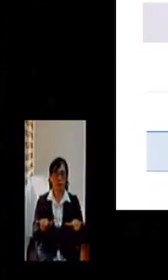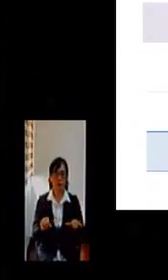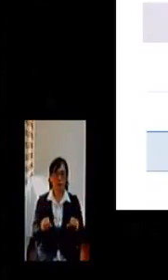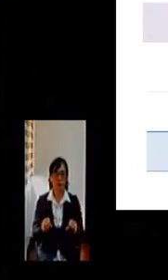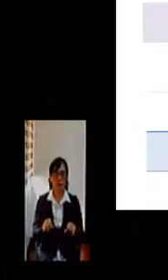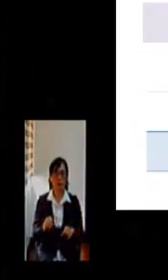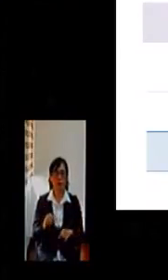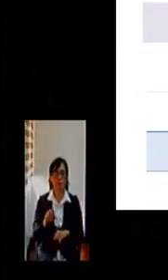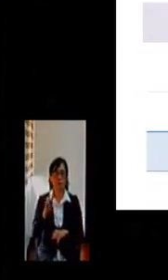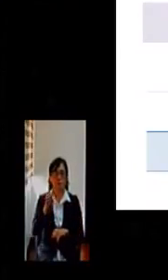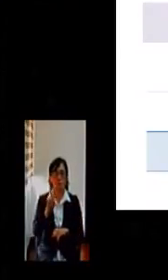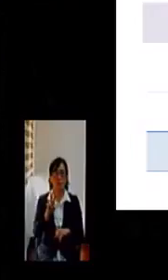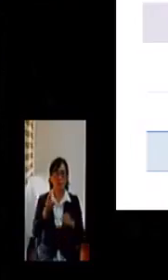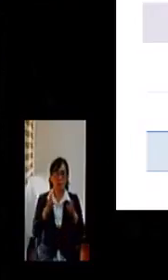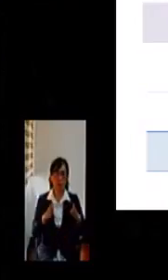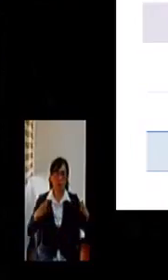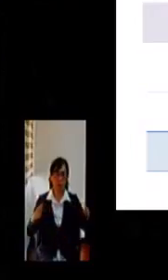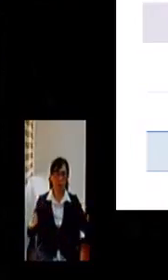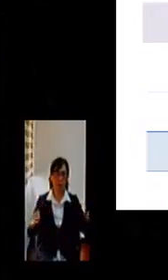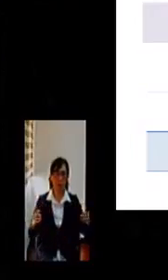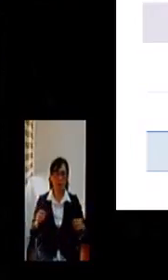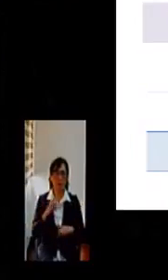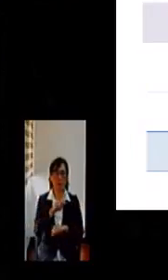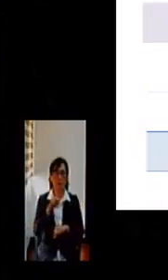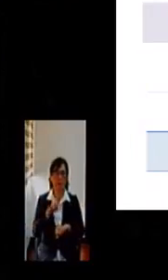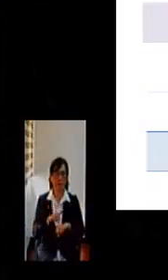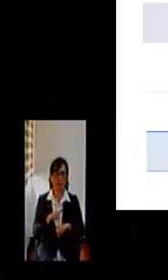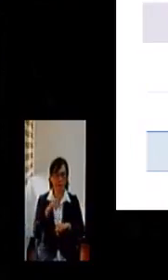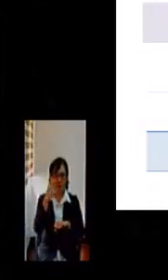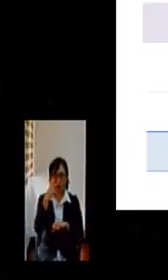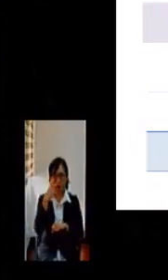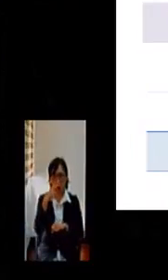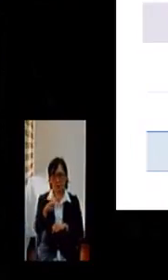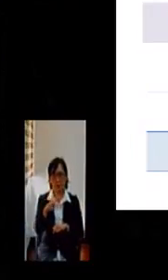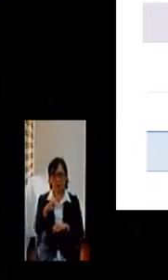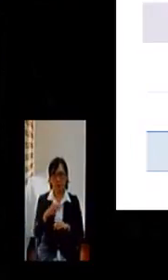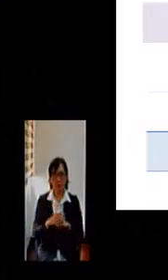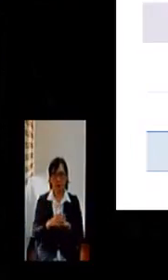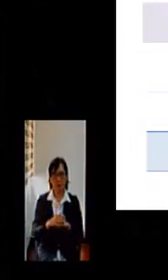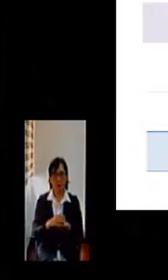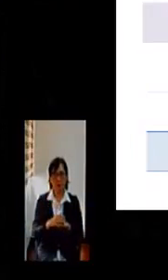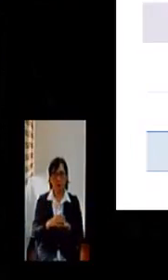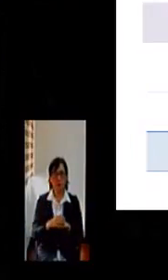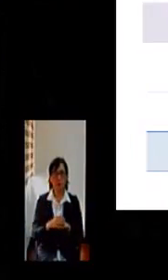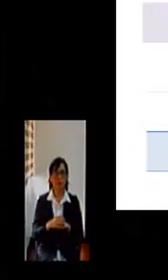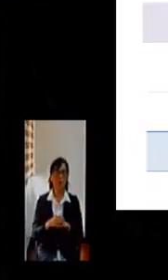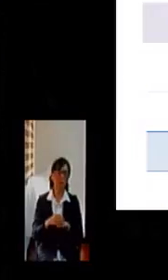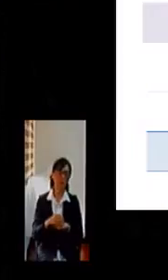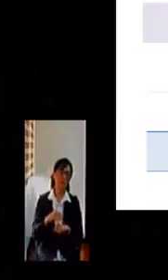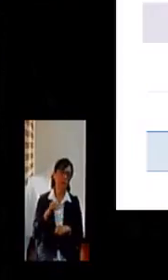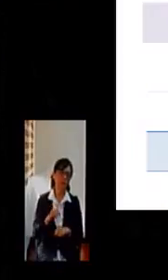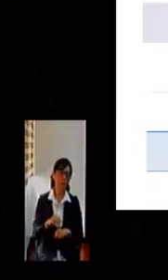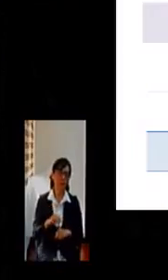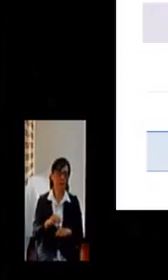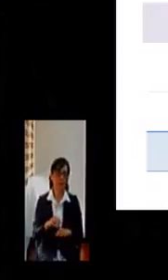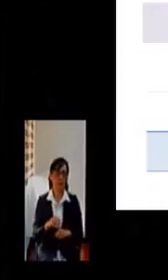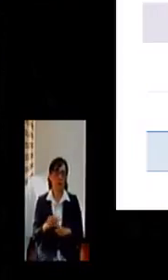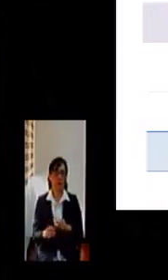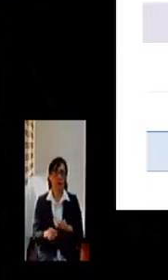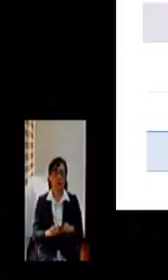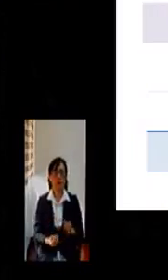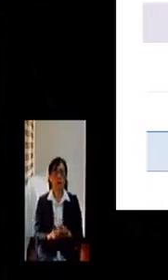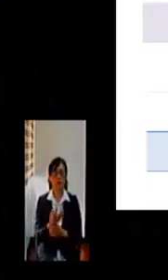twice bigger than the Philippines, but you would look at, if you see the endemic species, we have 10 times